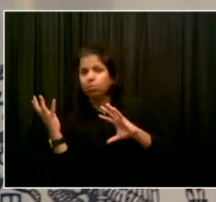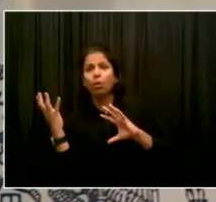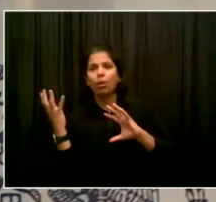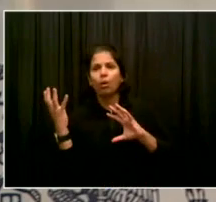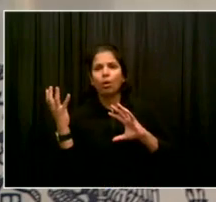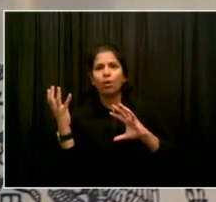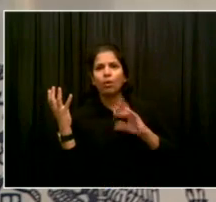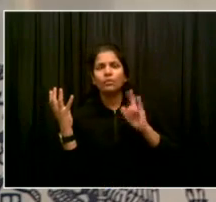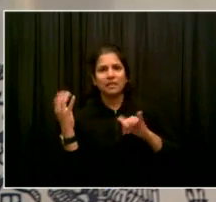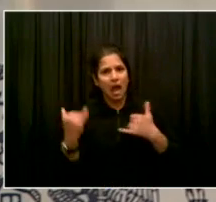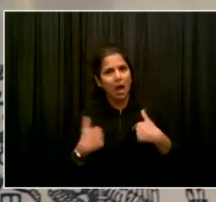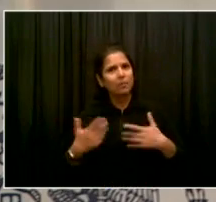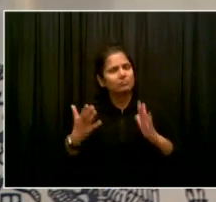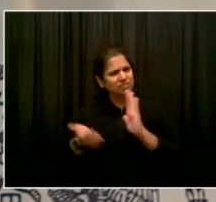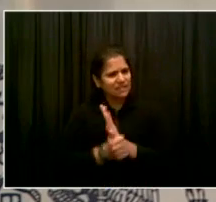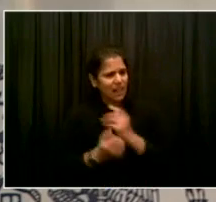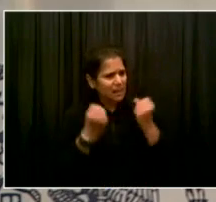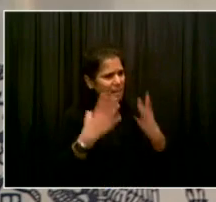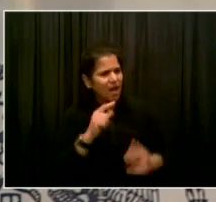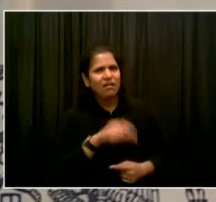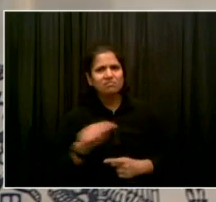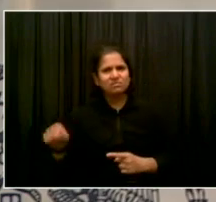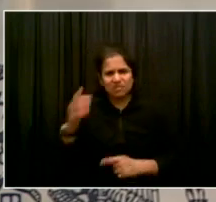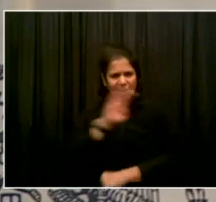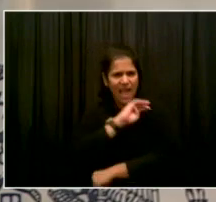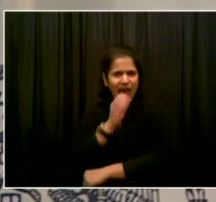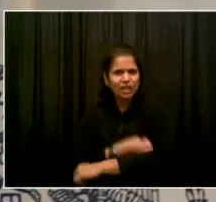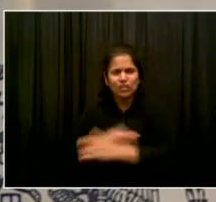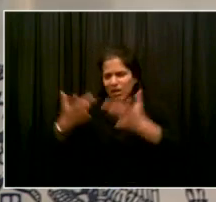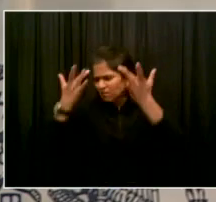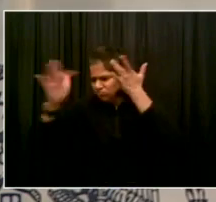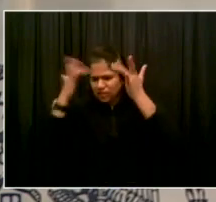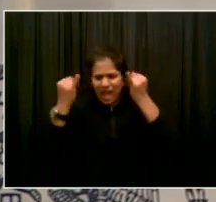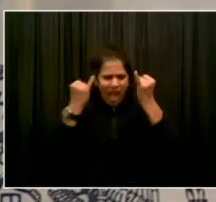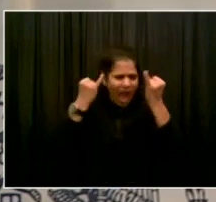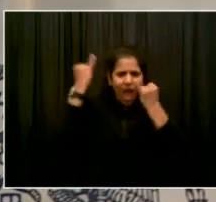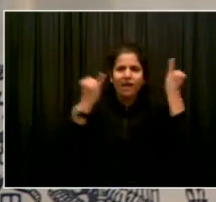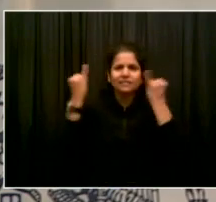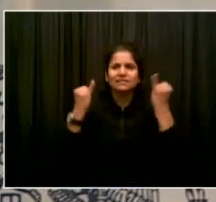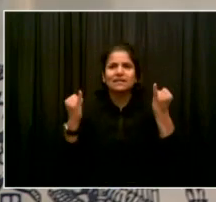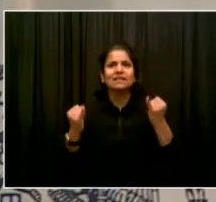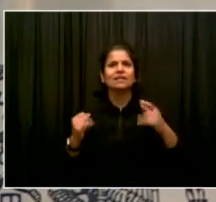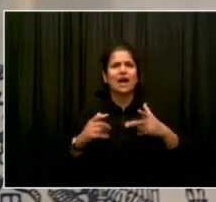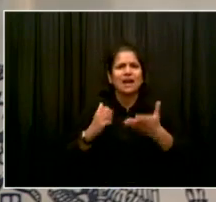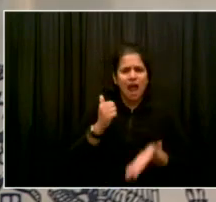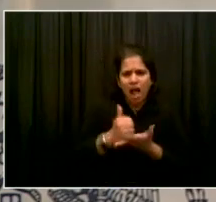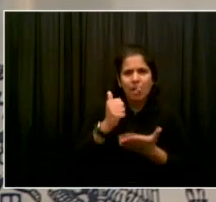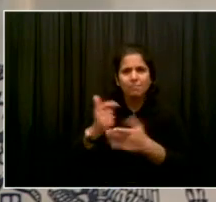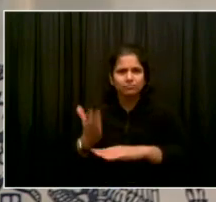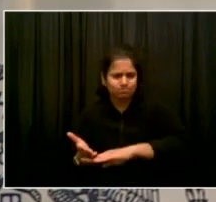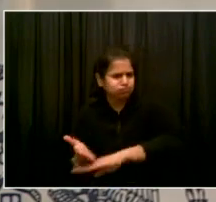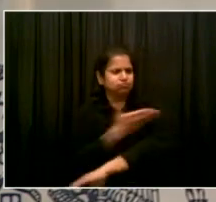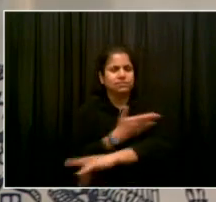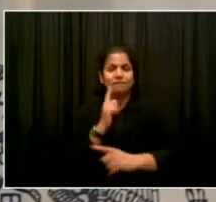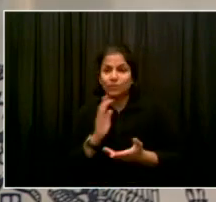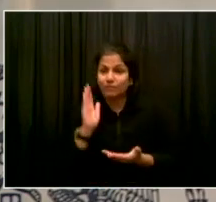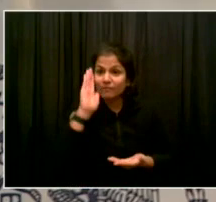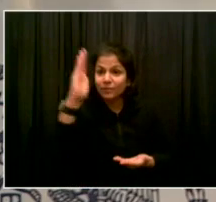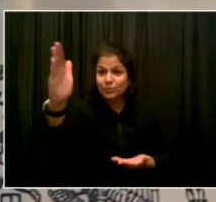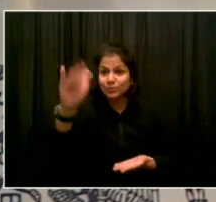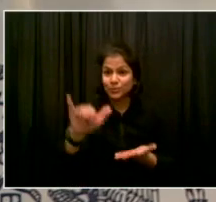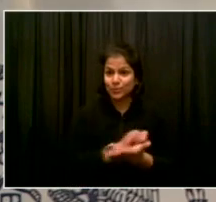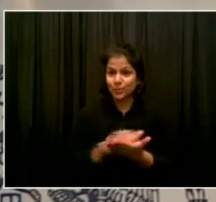the climate solutions of the future, to build the consensus for them, to keep driving us forward. So we asked some of the